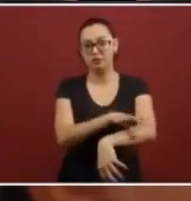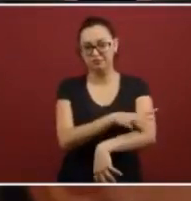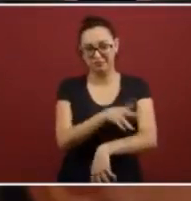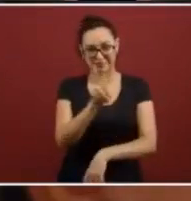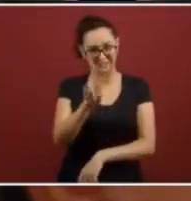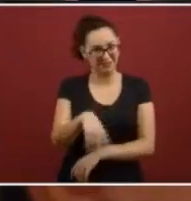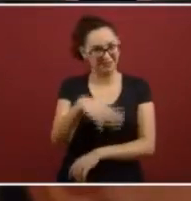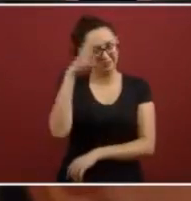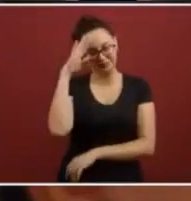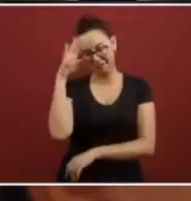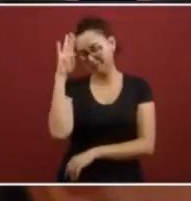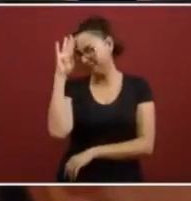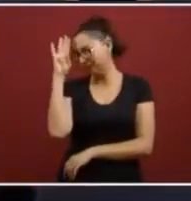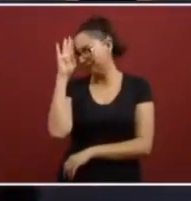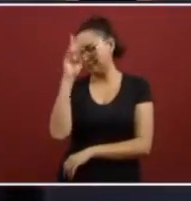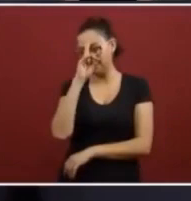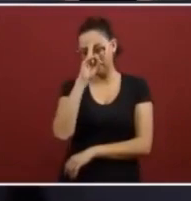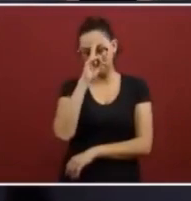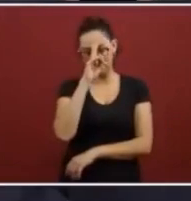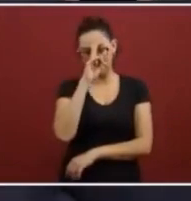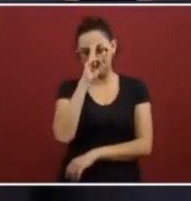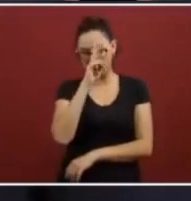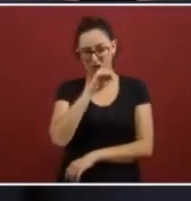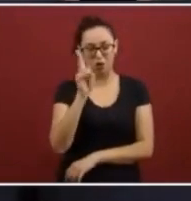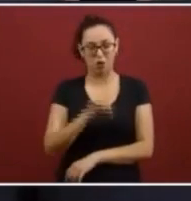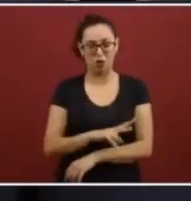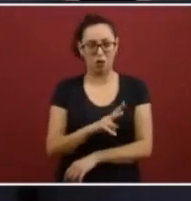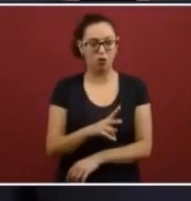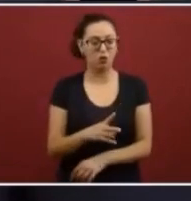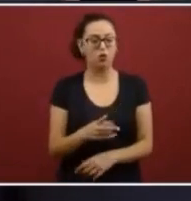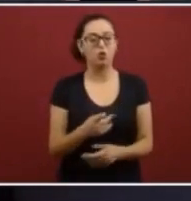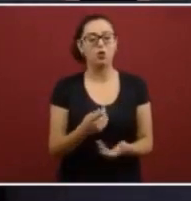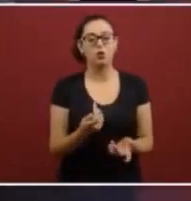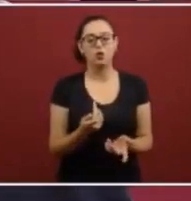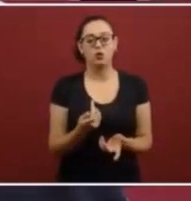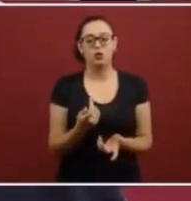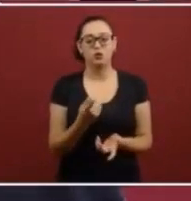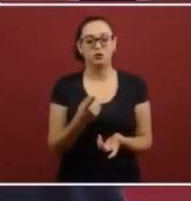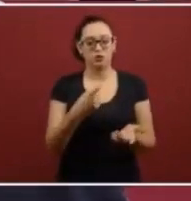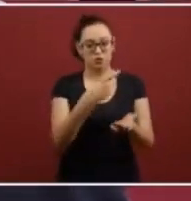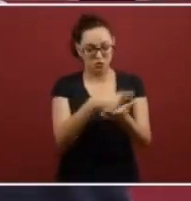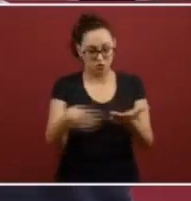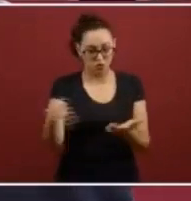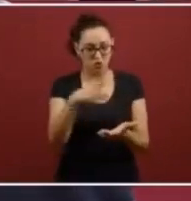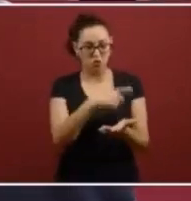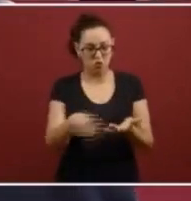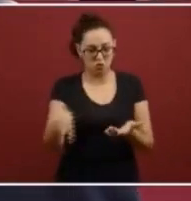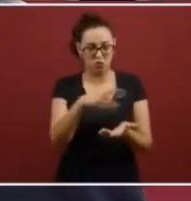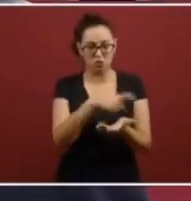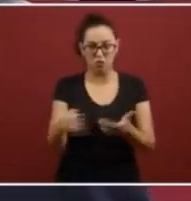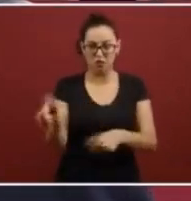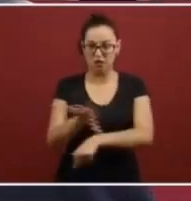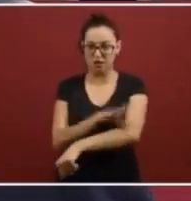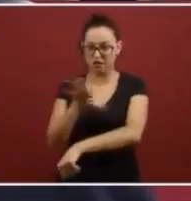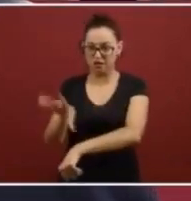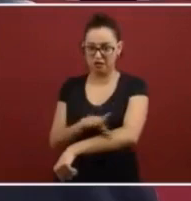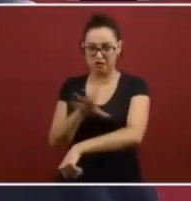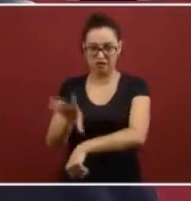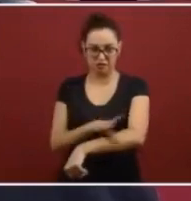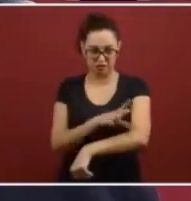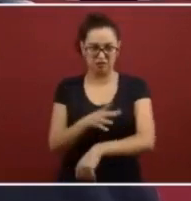increíble, que no solo se compra la It may energía, seem incredible, but la not only